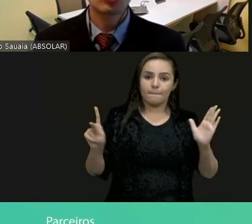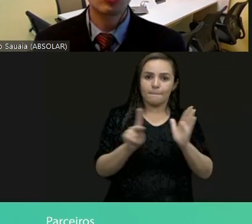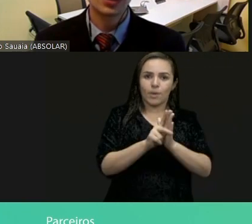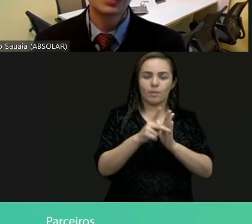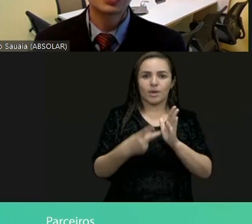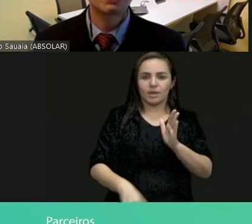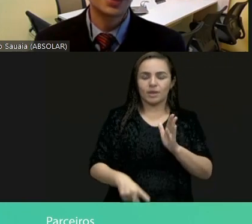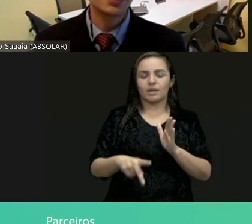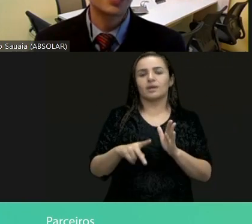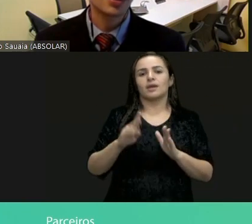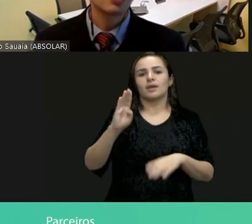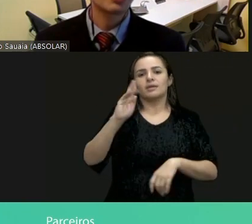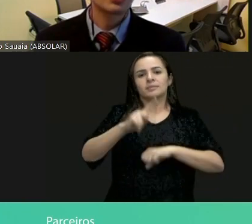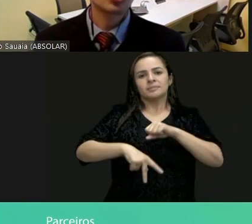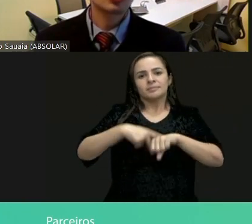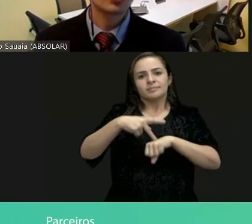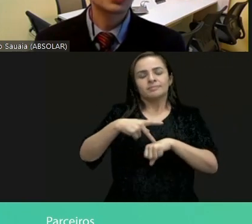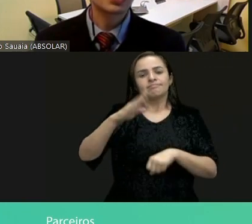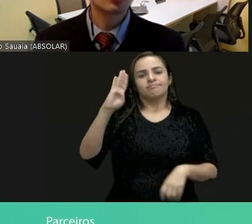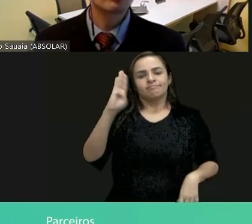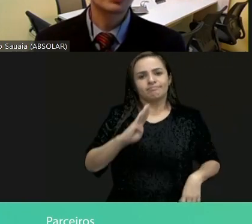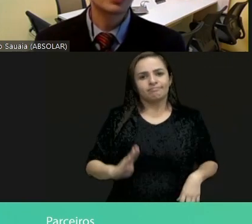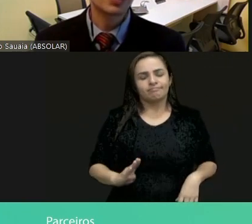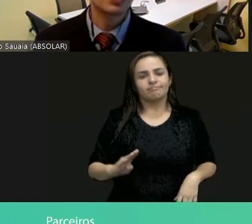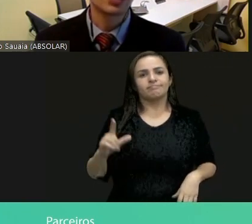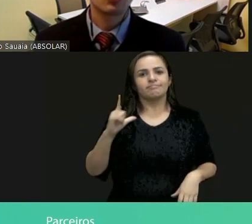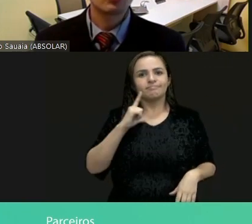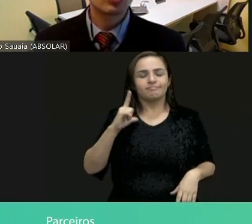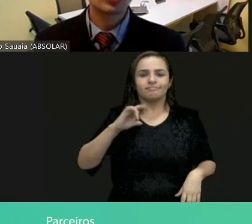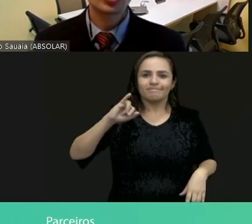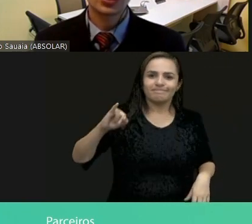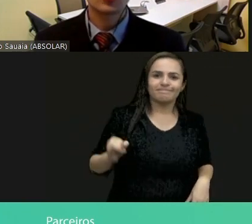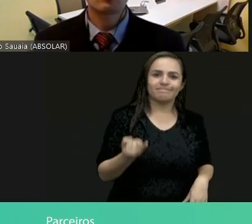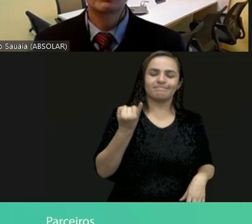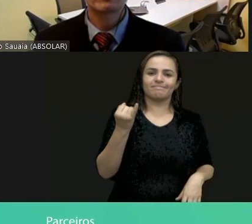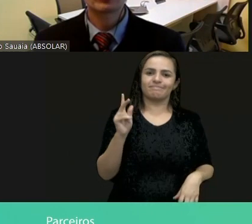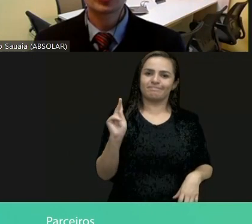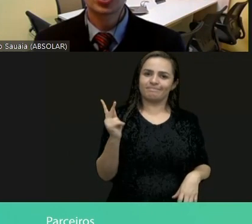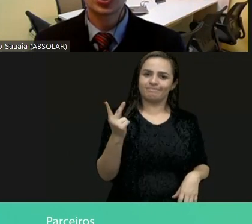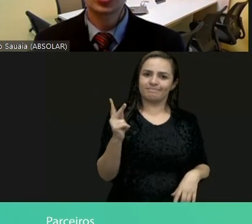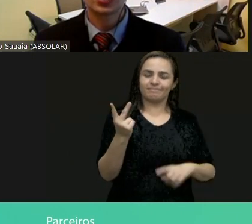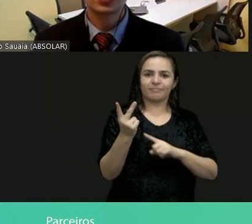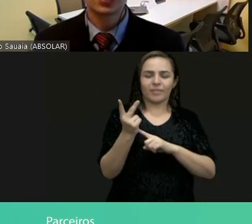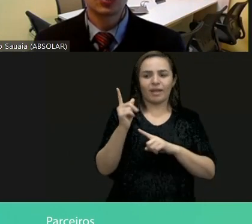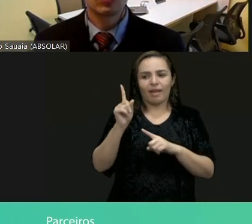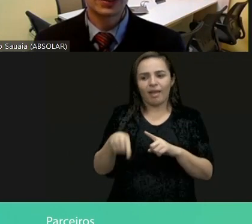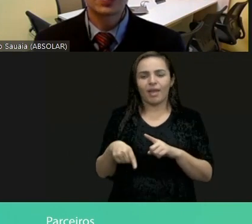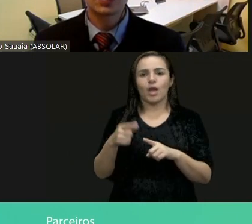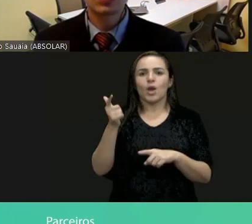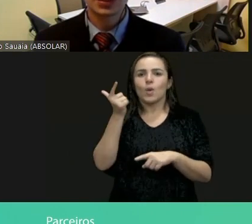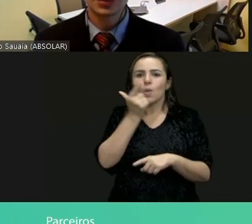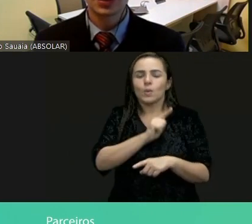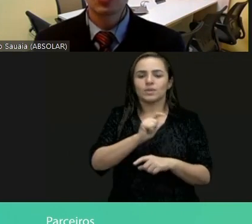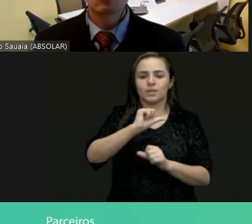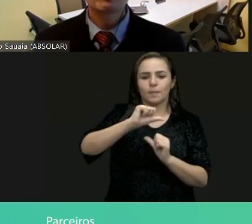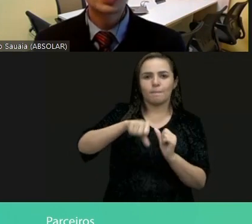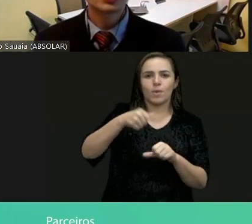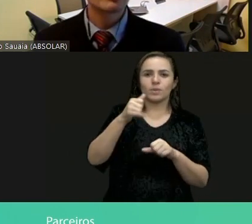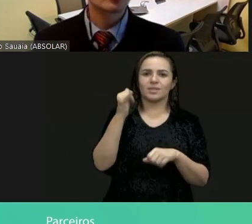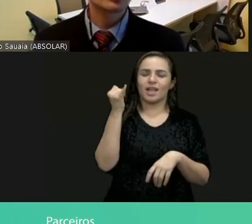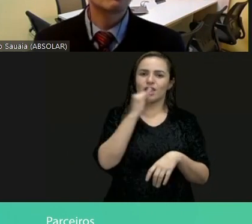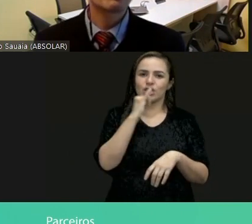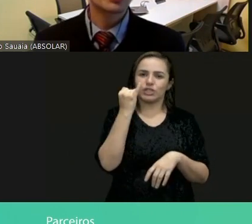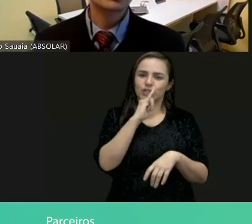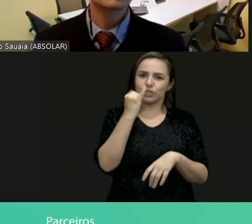for hydrogen in our country. So it's the basis for us to take advantage of hydrogen as a source of energy